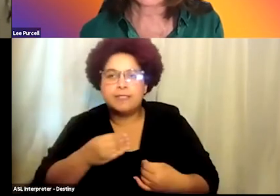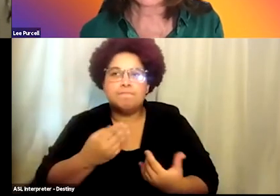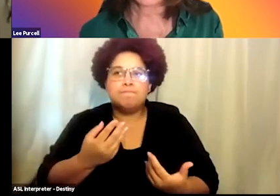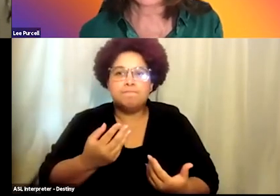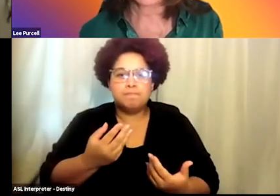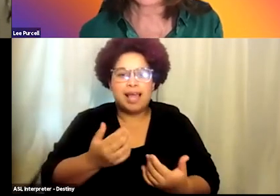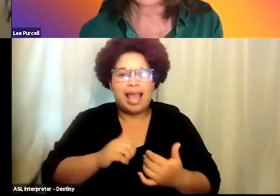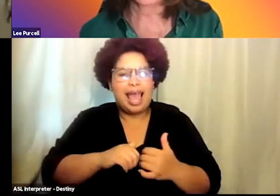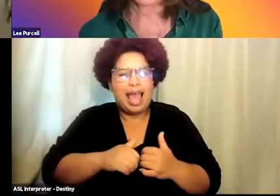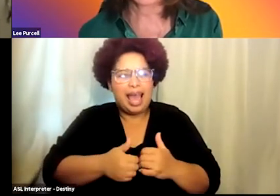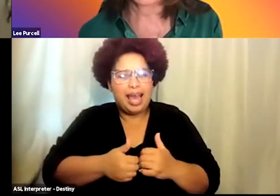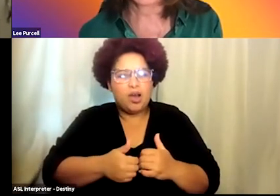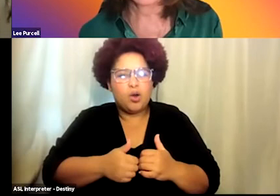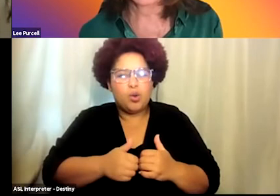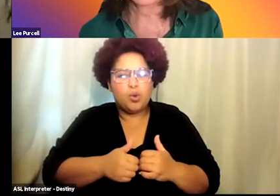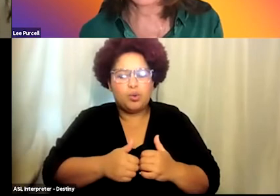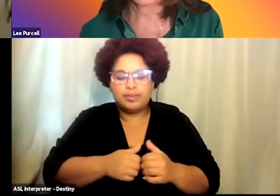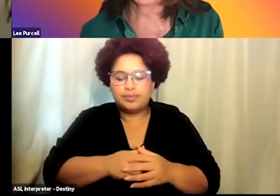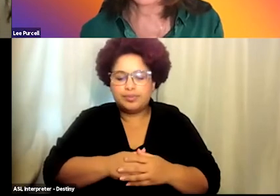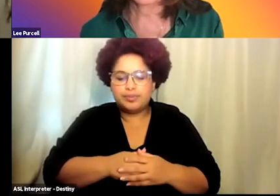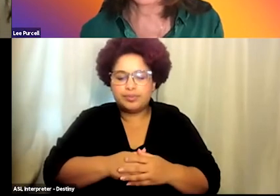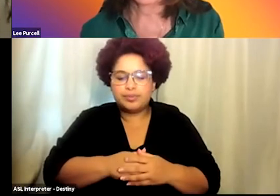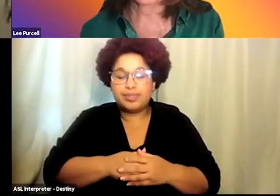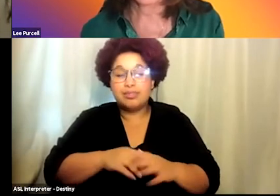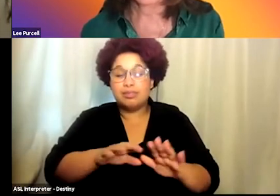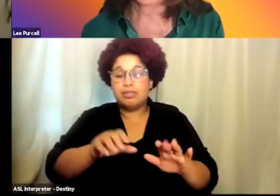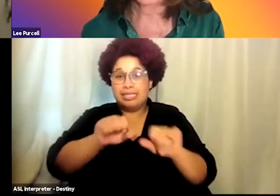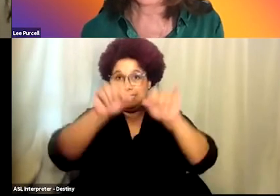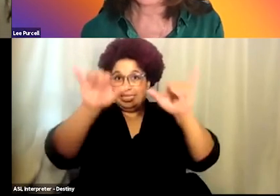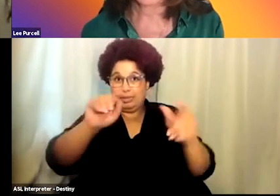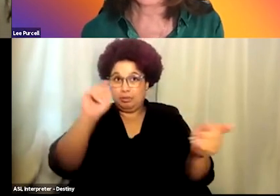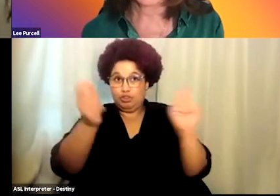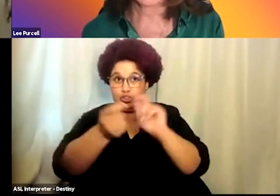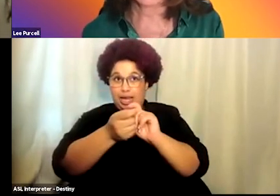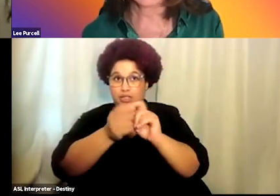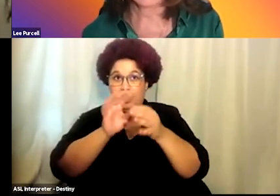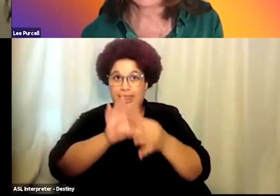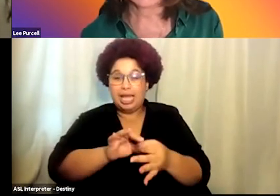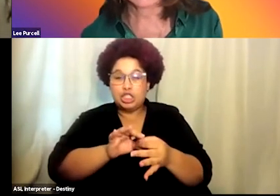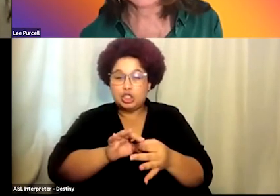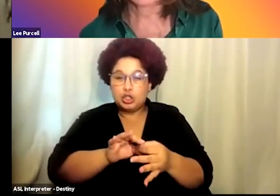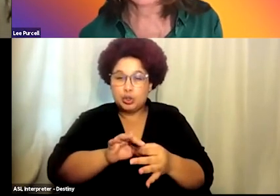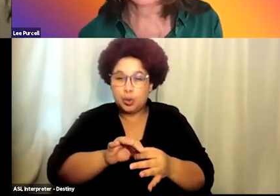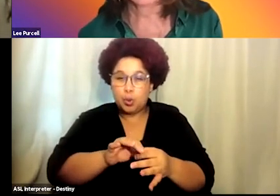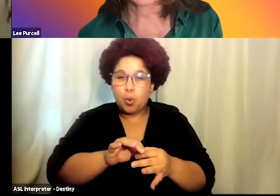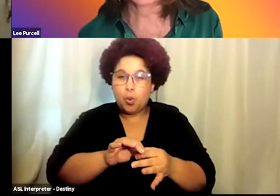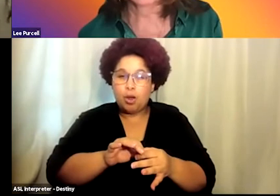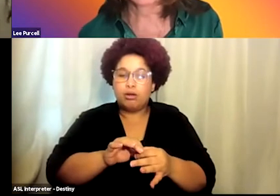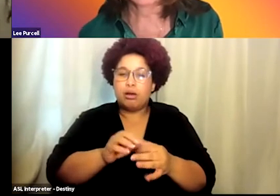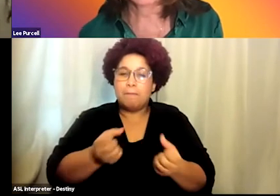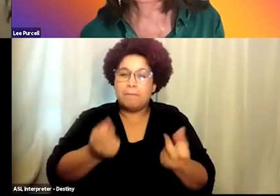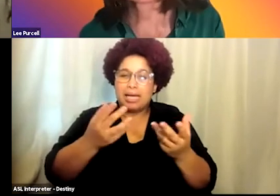make a positive systemic change in the underrepresentation of multidimensional roles for seasoned